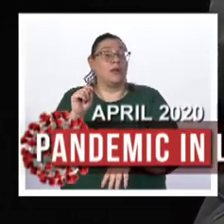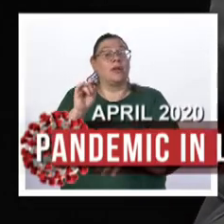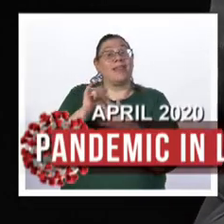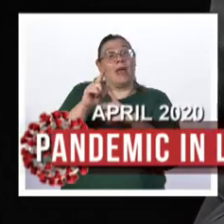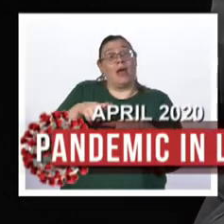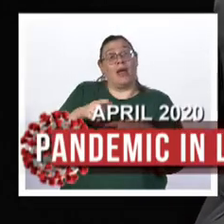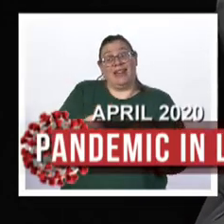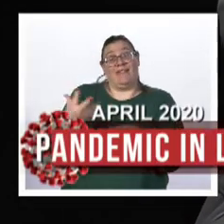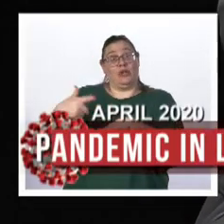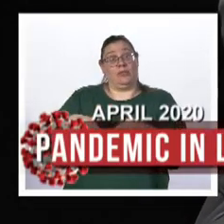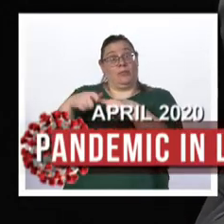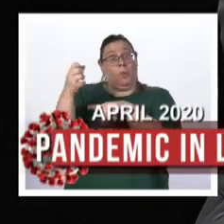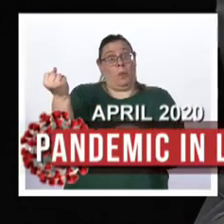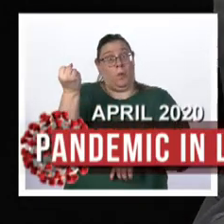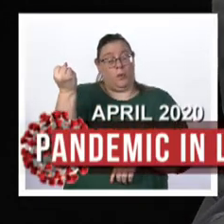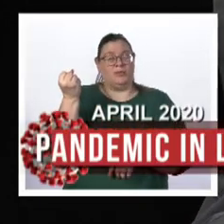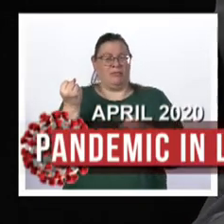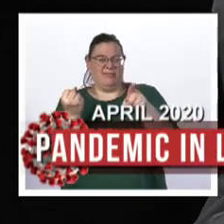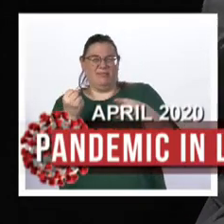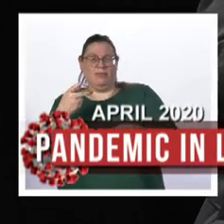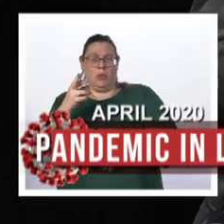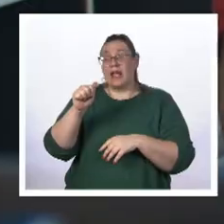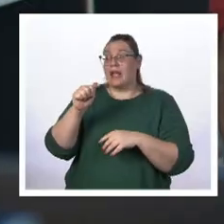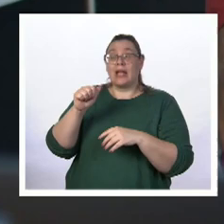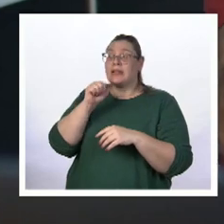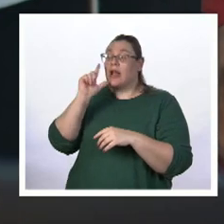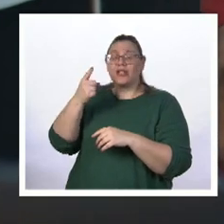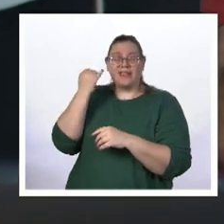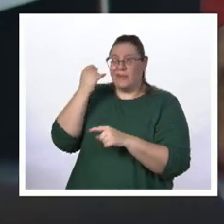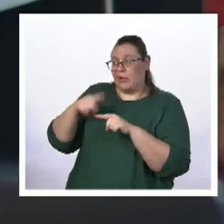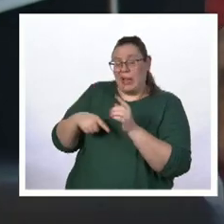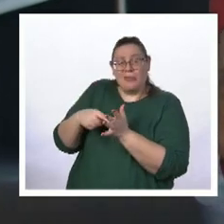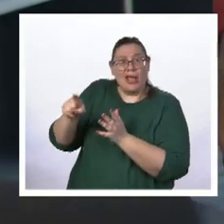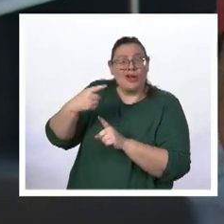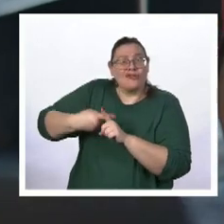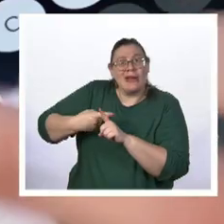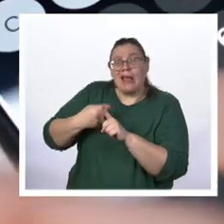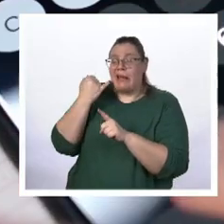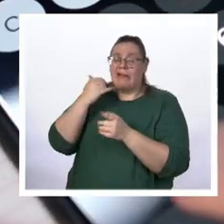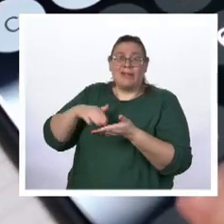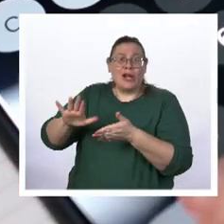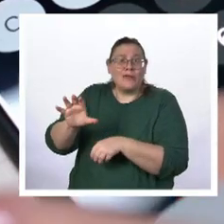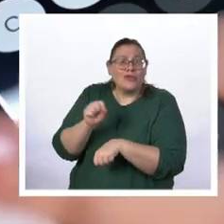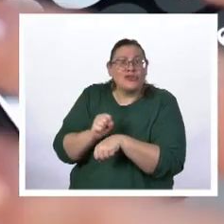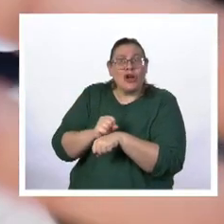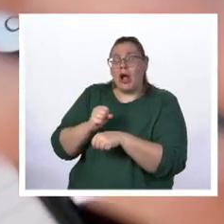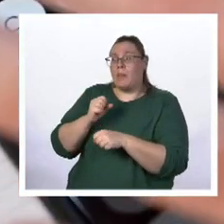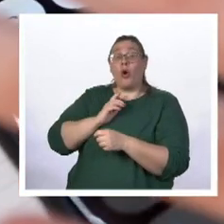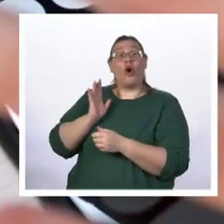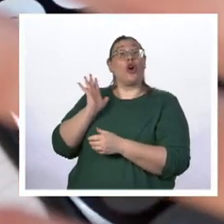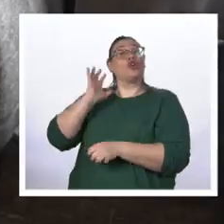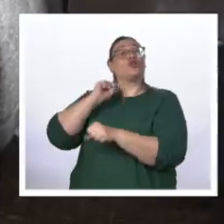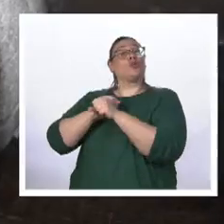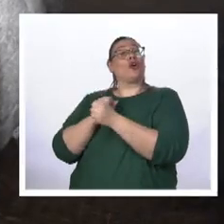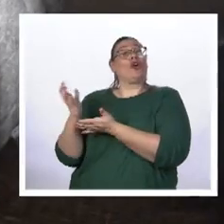moratorium on evictions, as Councilman Price indicated, is across the board. Whether you've lost a job or had a reduction in your wages, whether you've